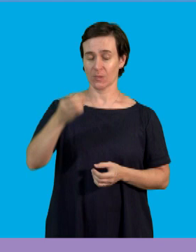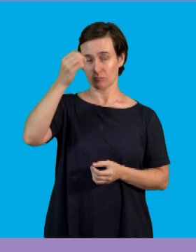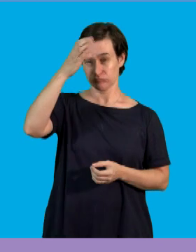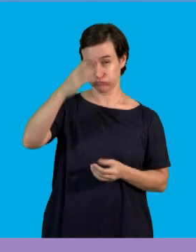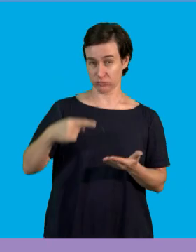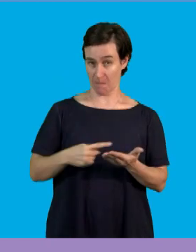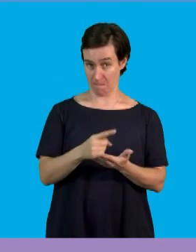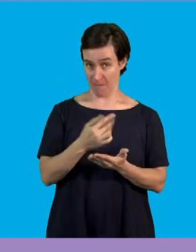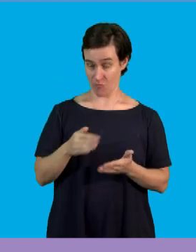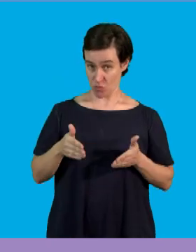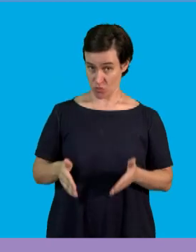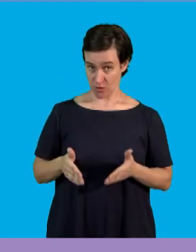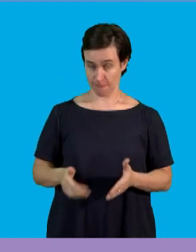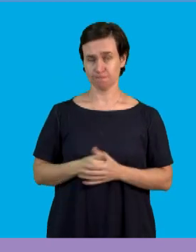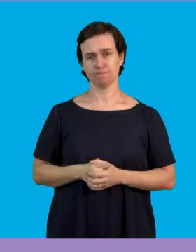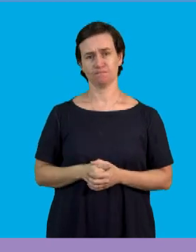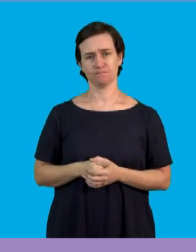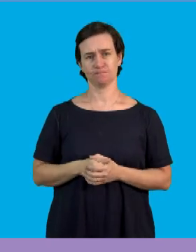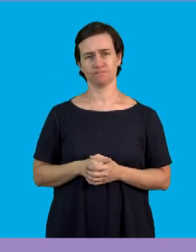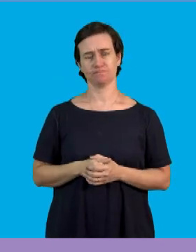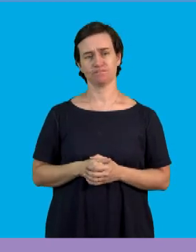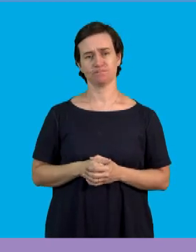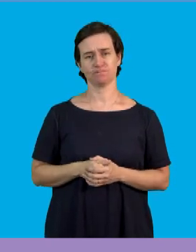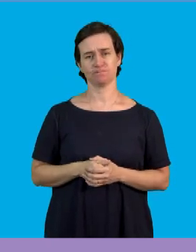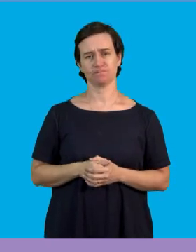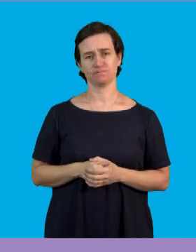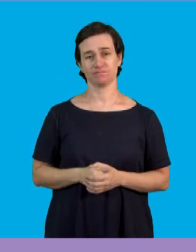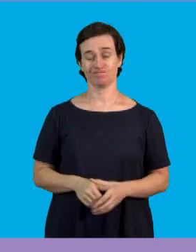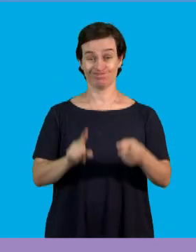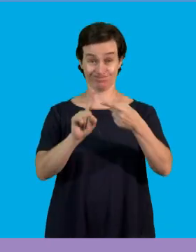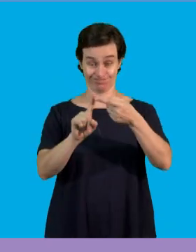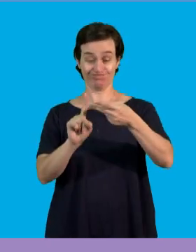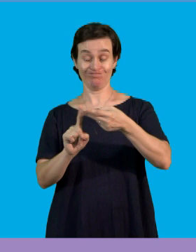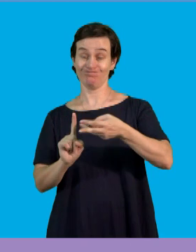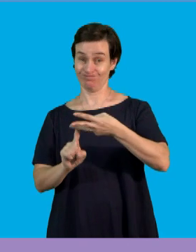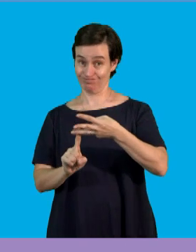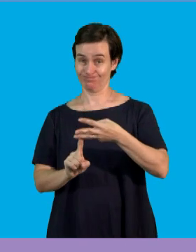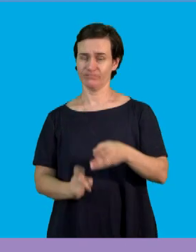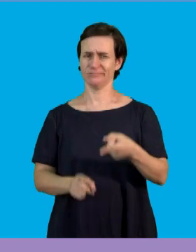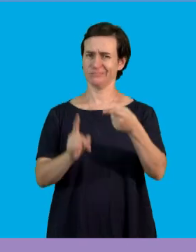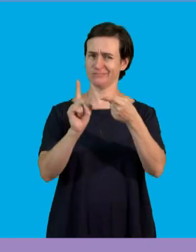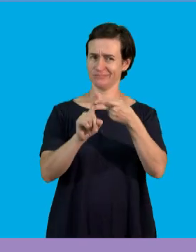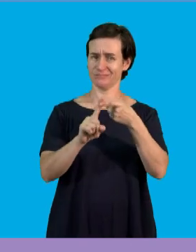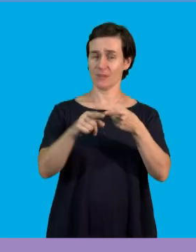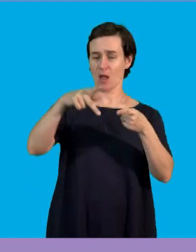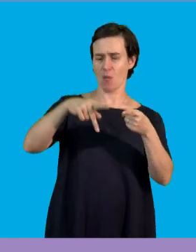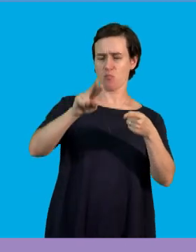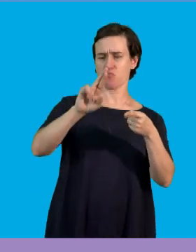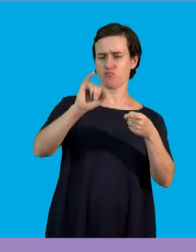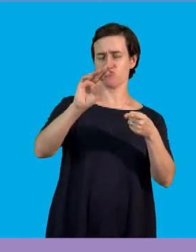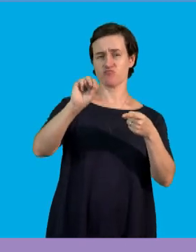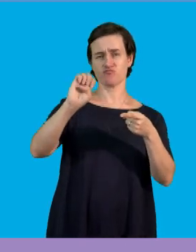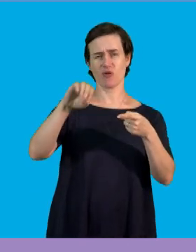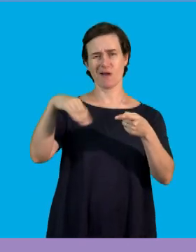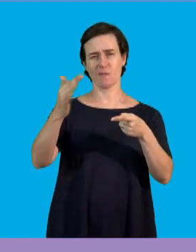concept map for this lesson is that we are going to look at 3 points. So we are first going to look at prime